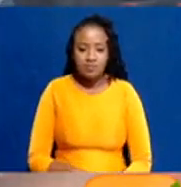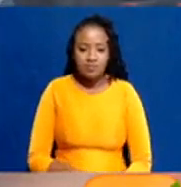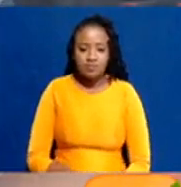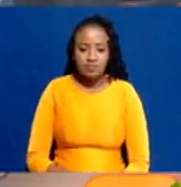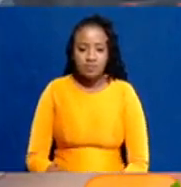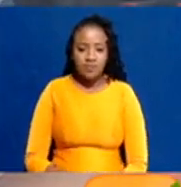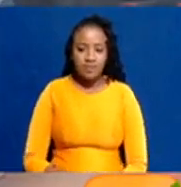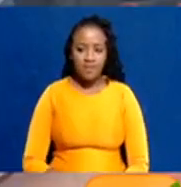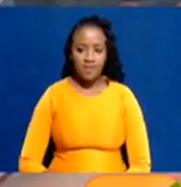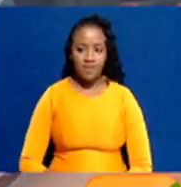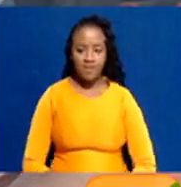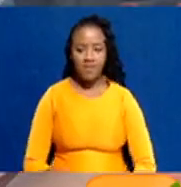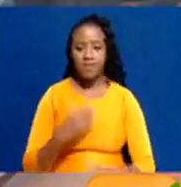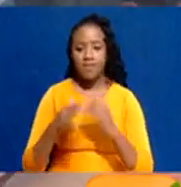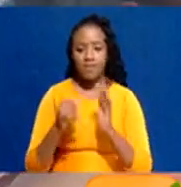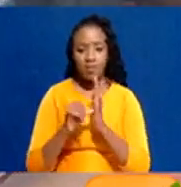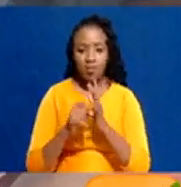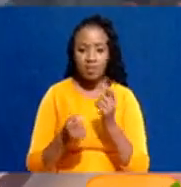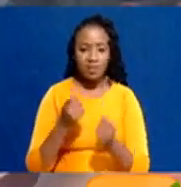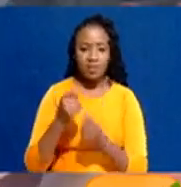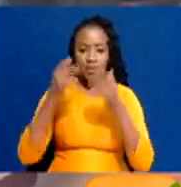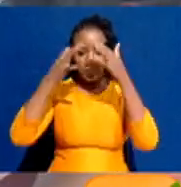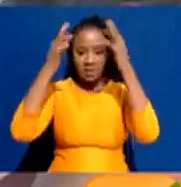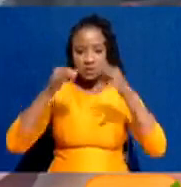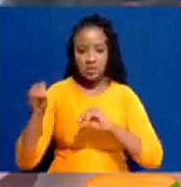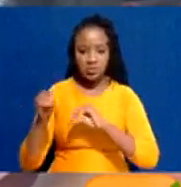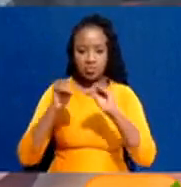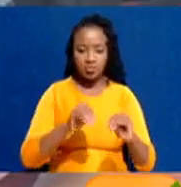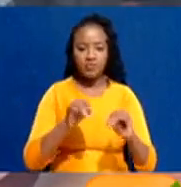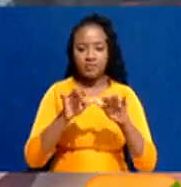shida. Ikabidi nihame, nikahamia hapa.